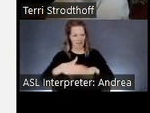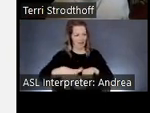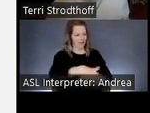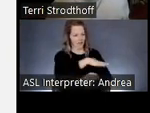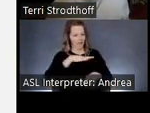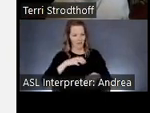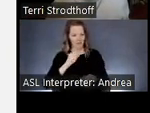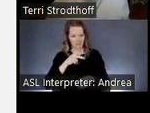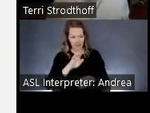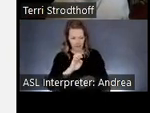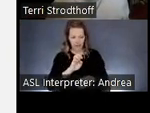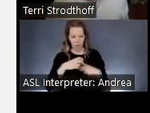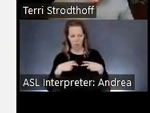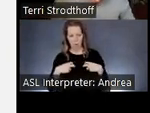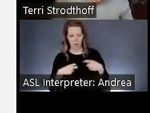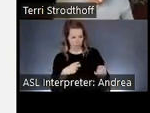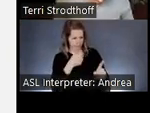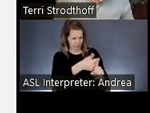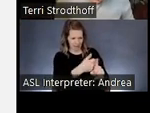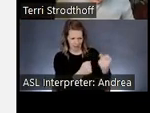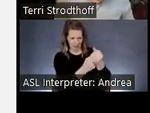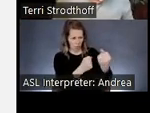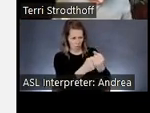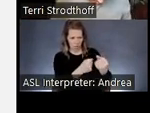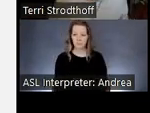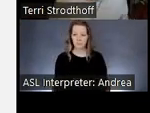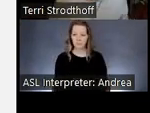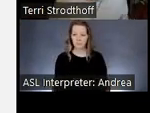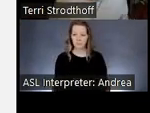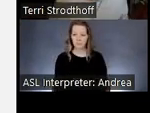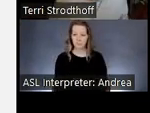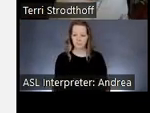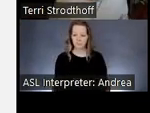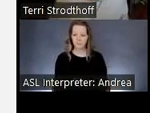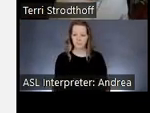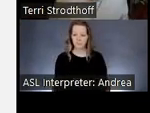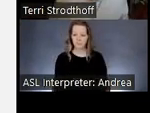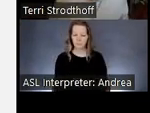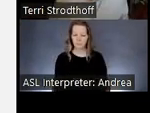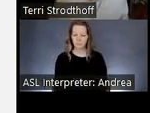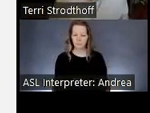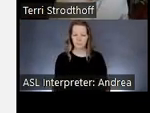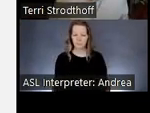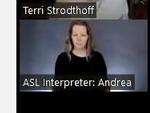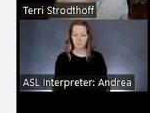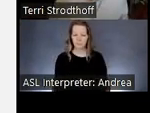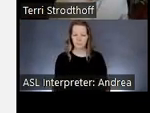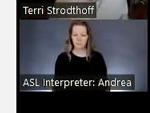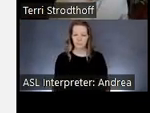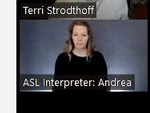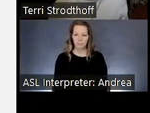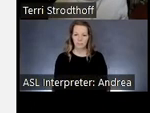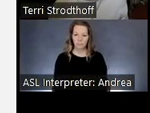and to learn enough ourselves that we can support people in doing their own work around it. And I think I am going